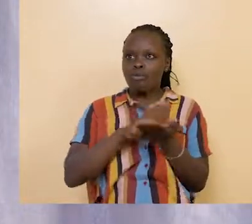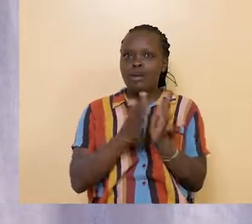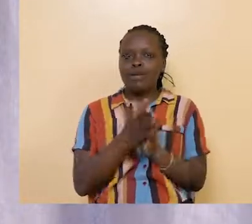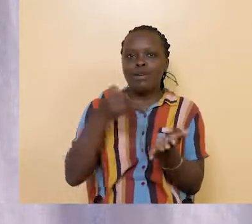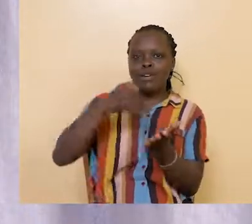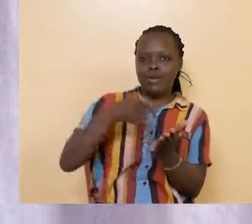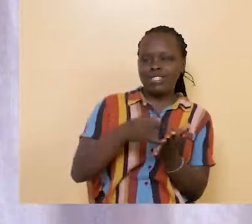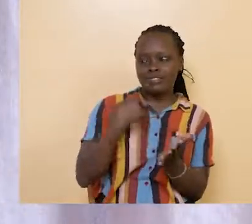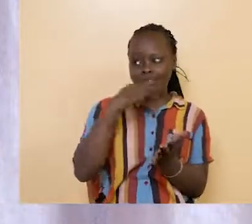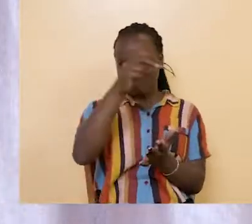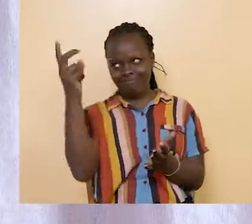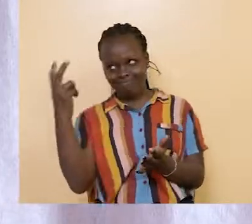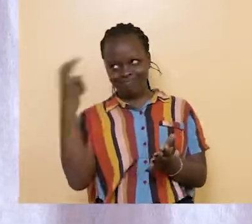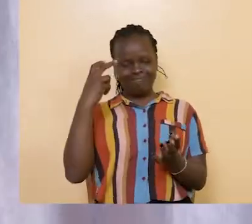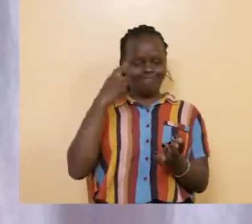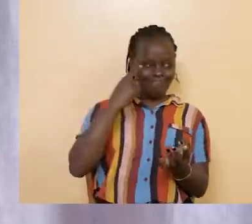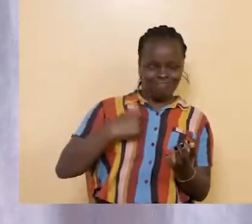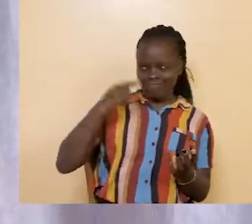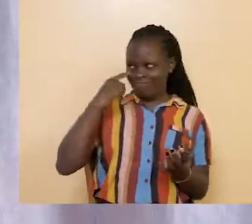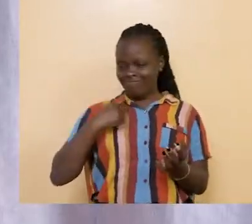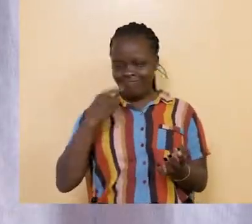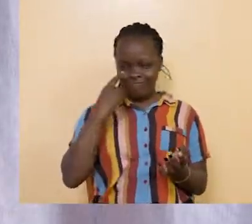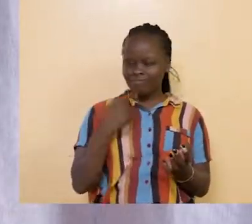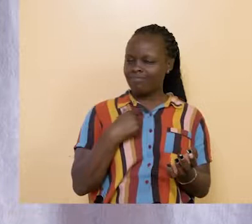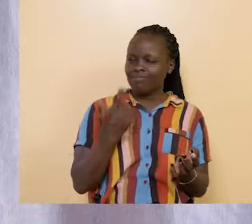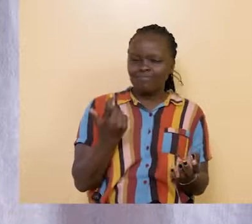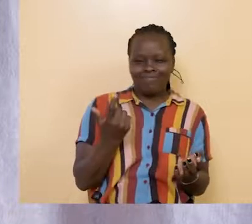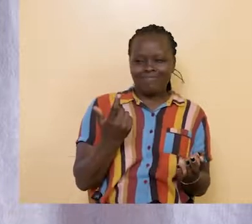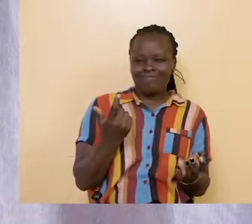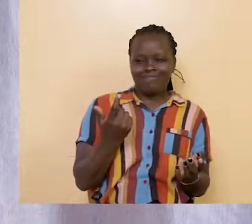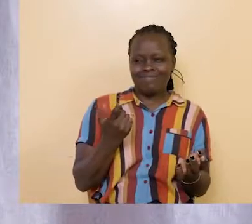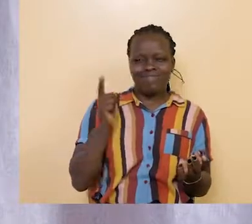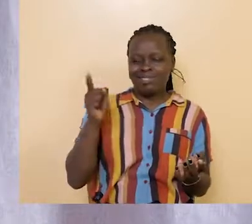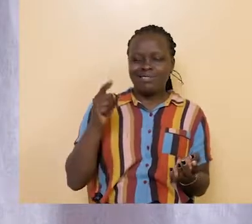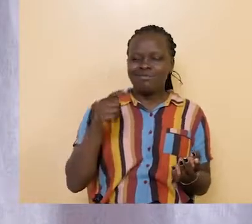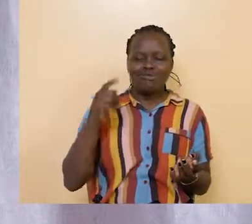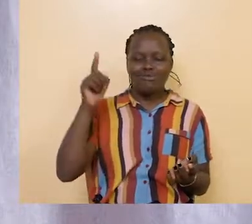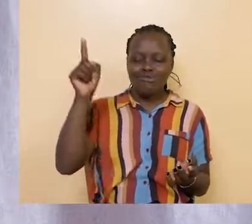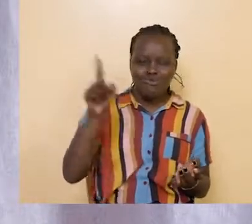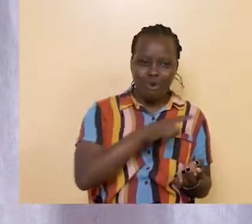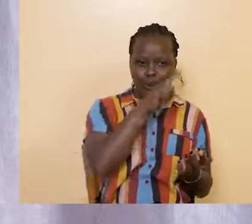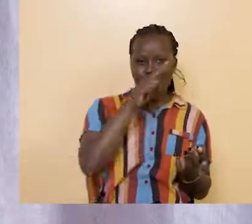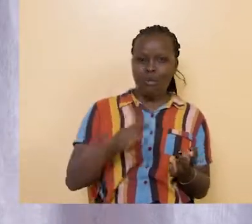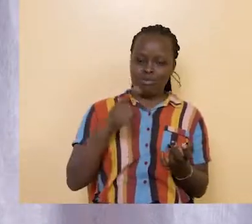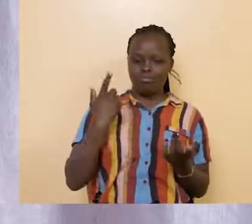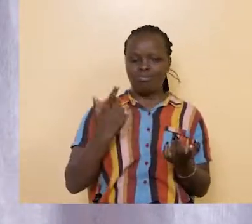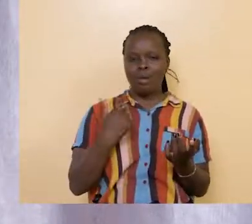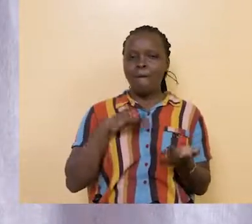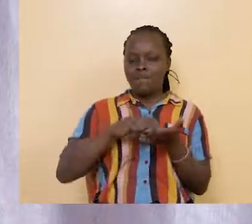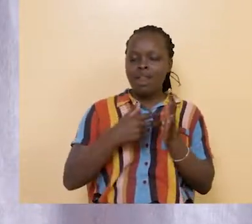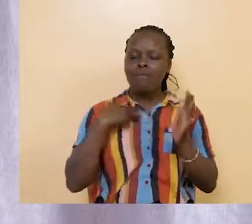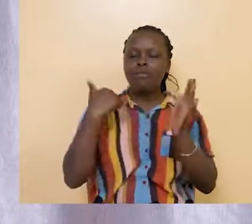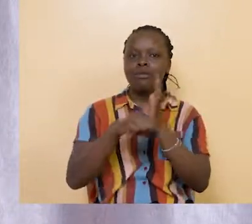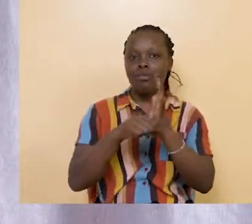of maintaining the peace and not wanting to be controversial with one another or to be caught on the wrong side of things, then we still have a